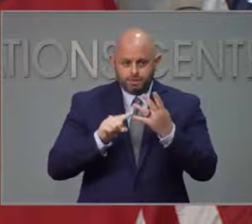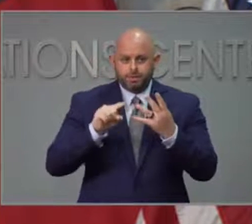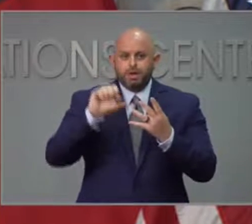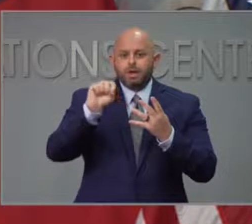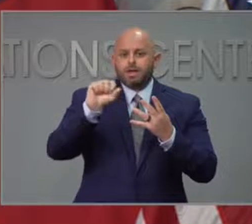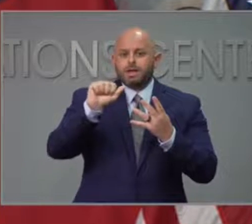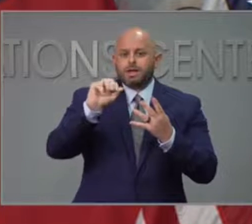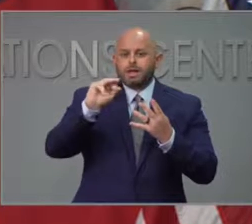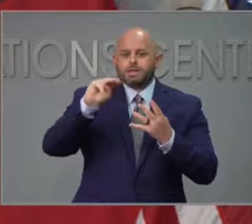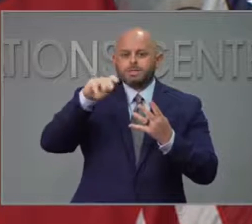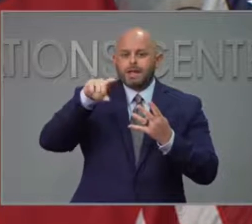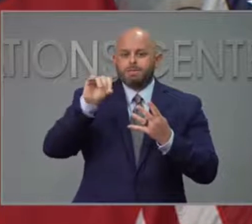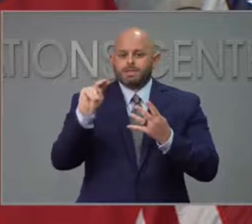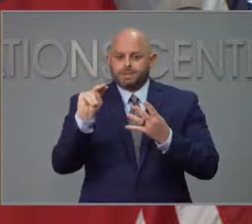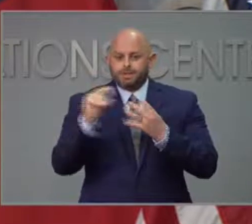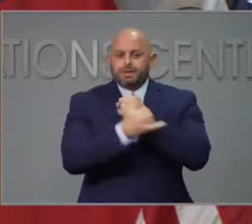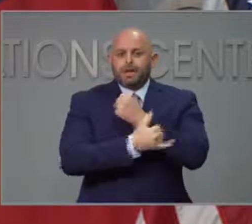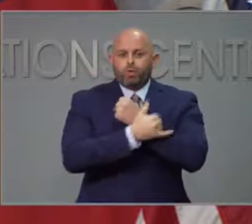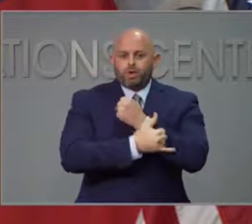in time.